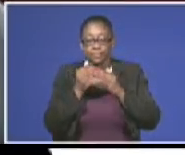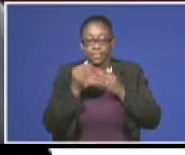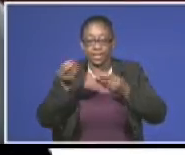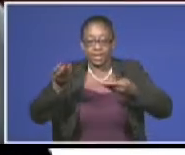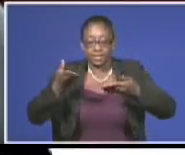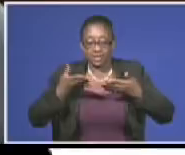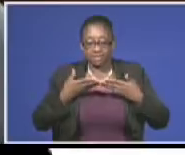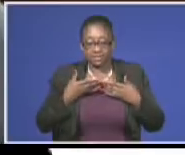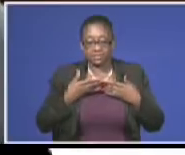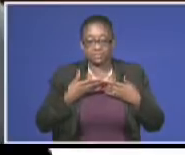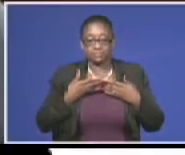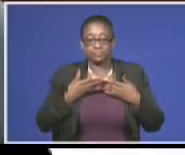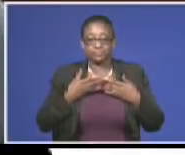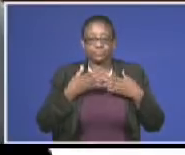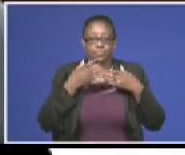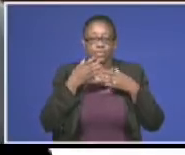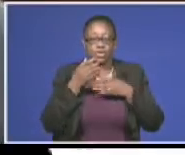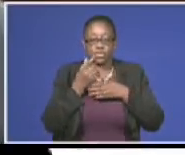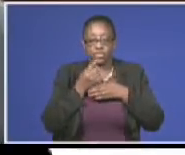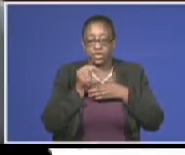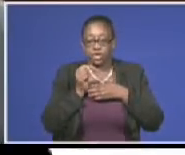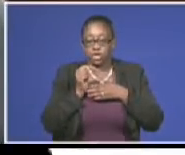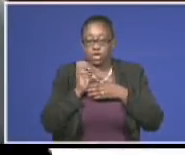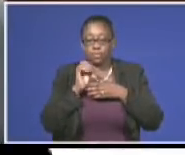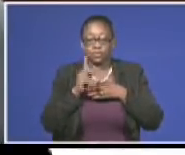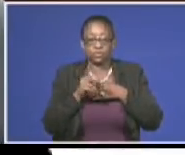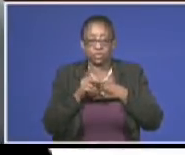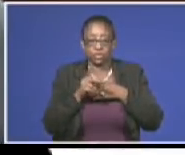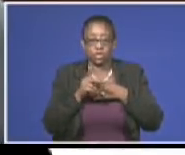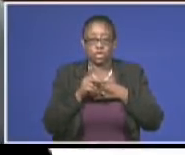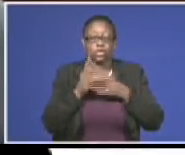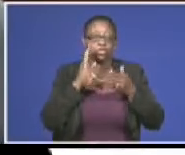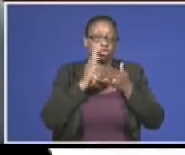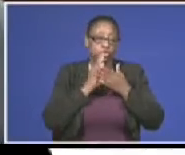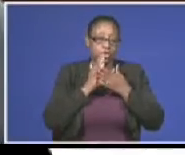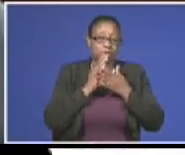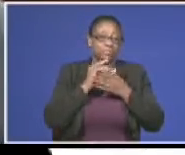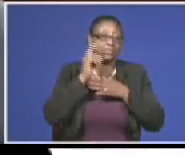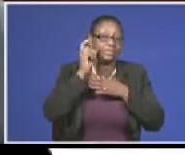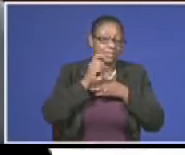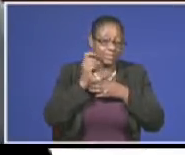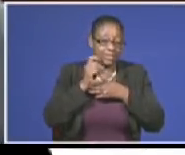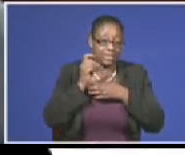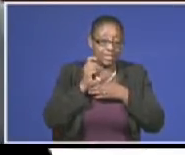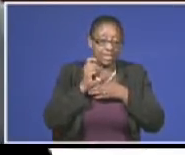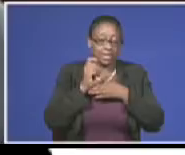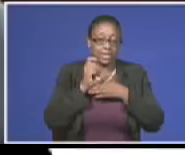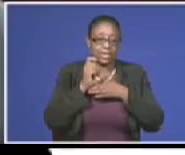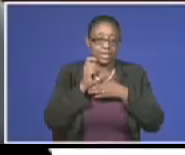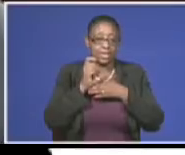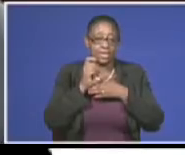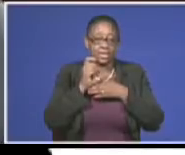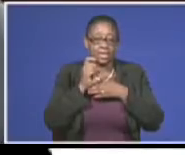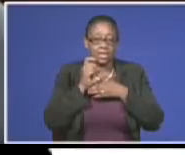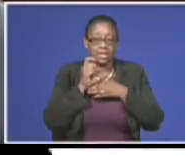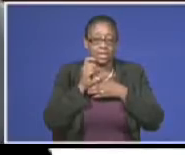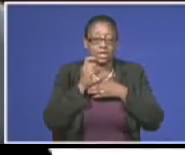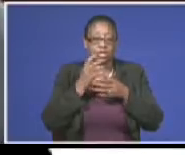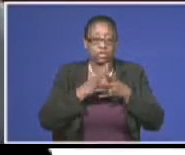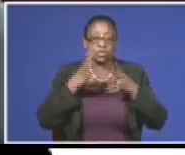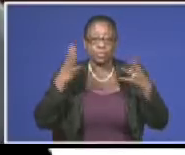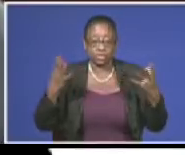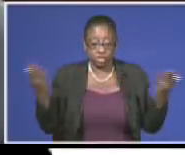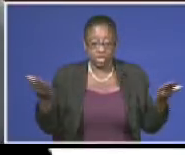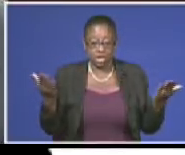will allow us to stop needing rental generation on such a scale here